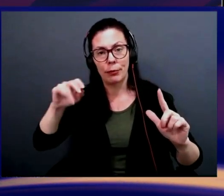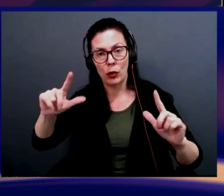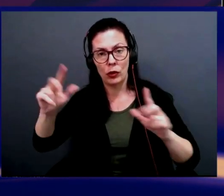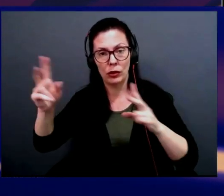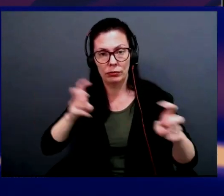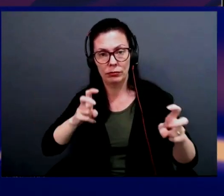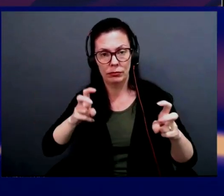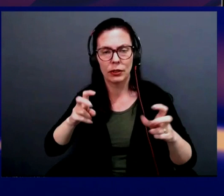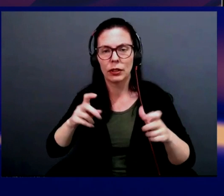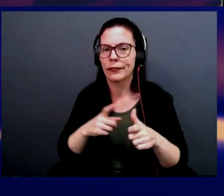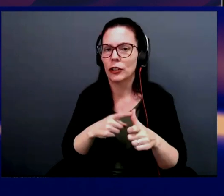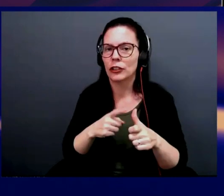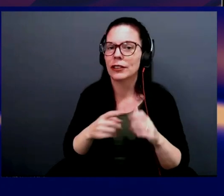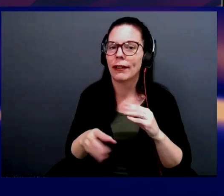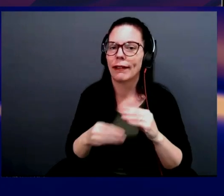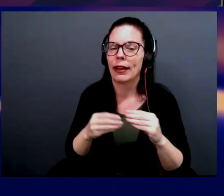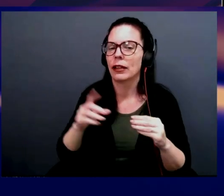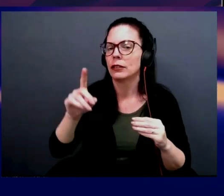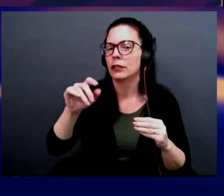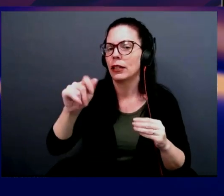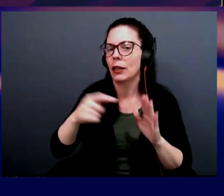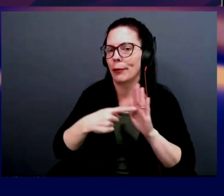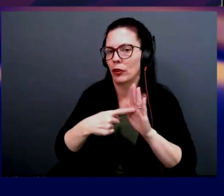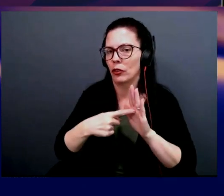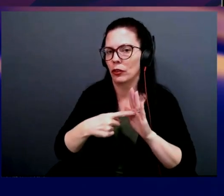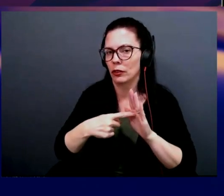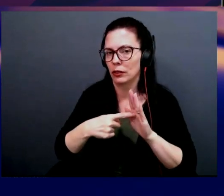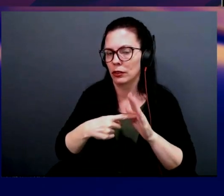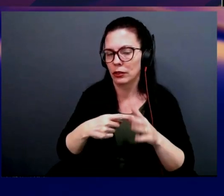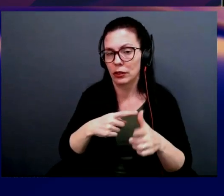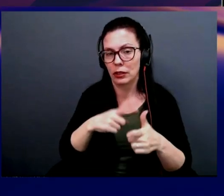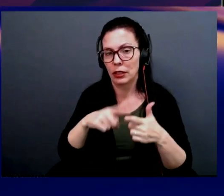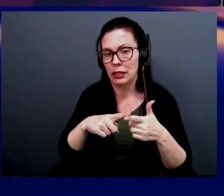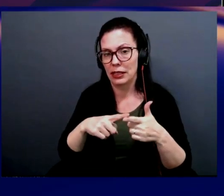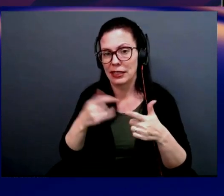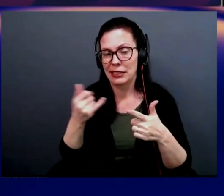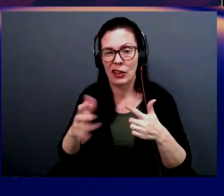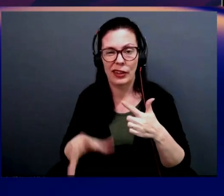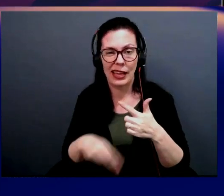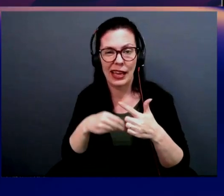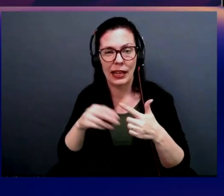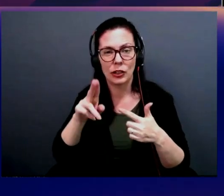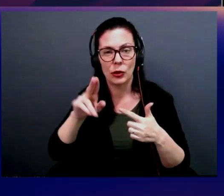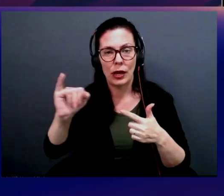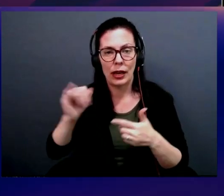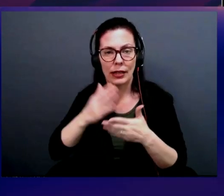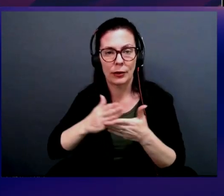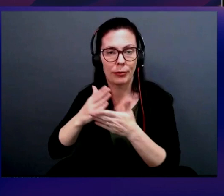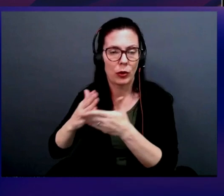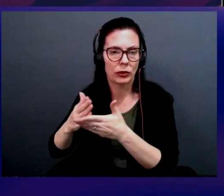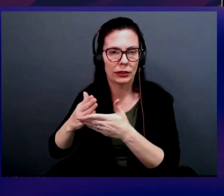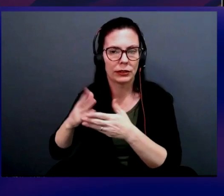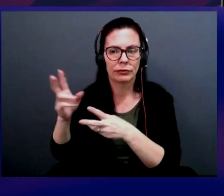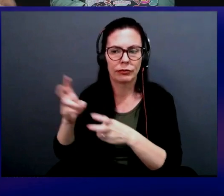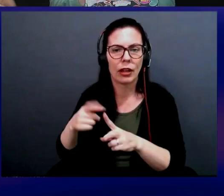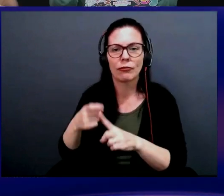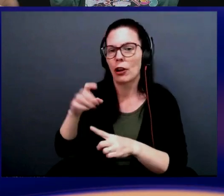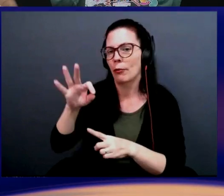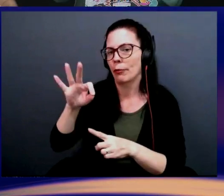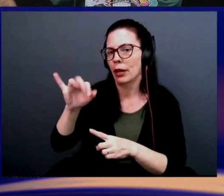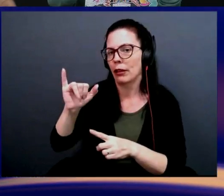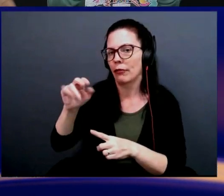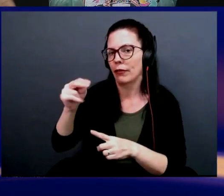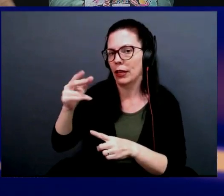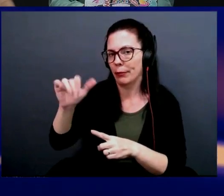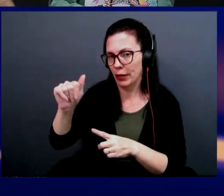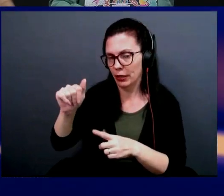added my data models, and now it added all of these UI components that are coming from Figma, and then